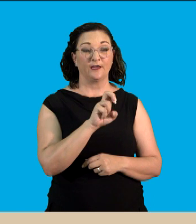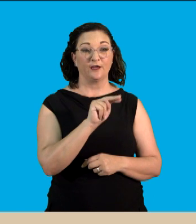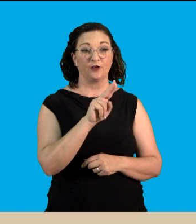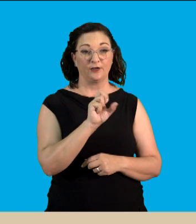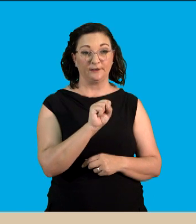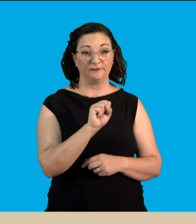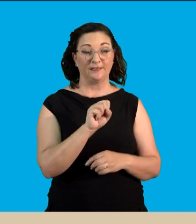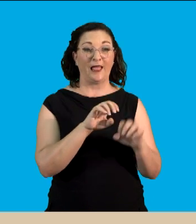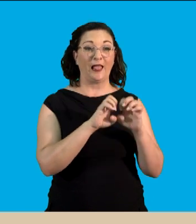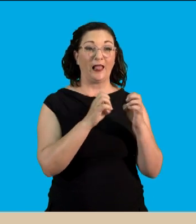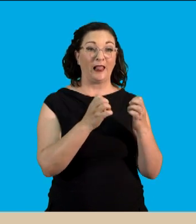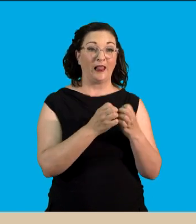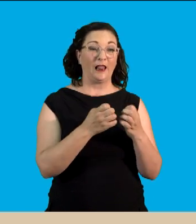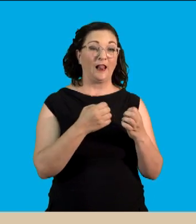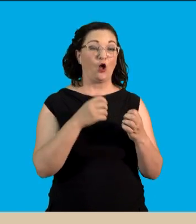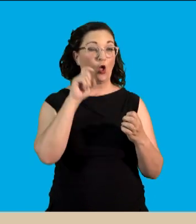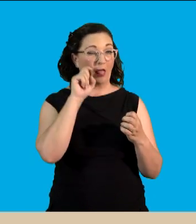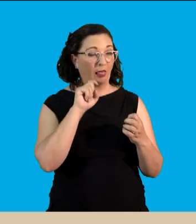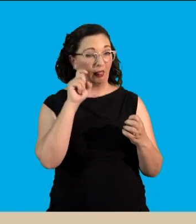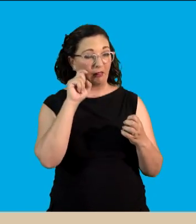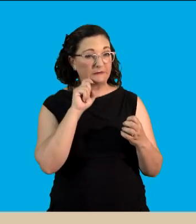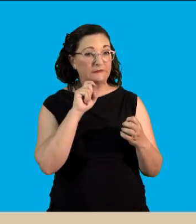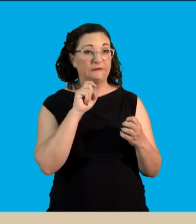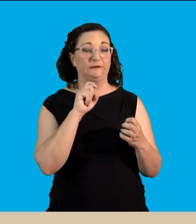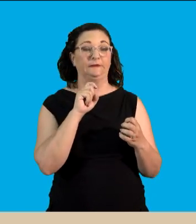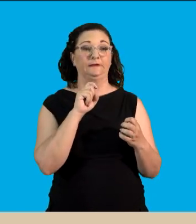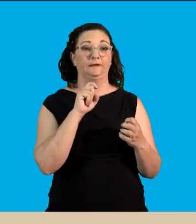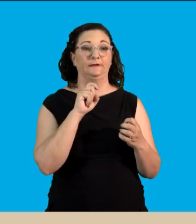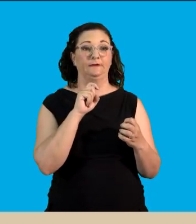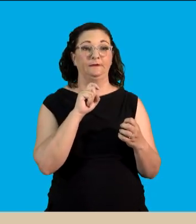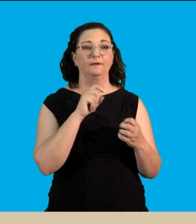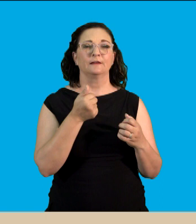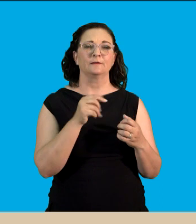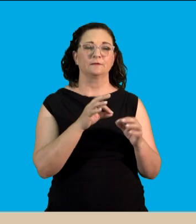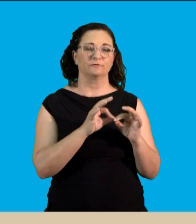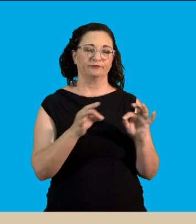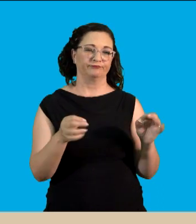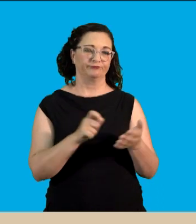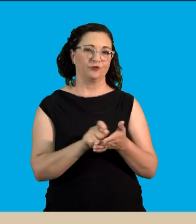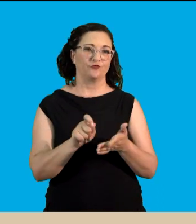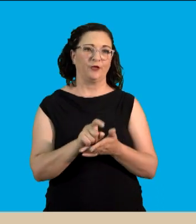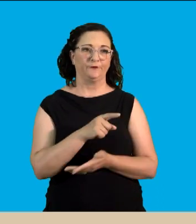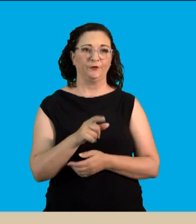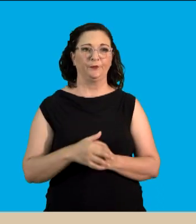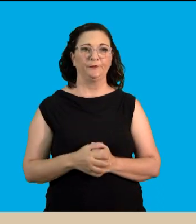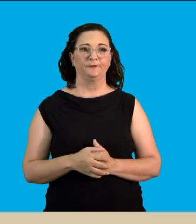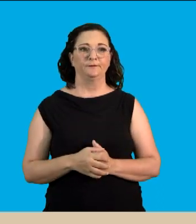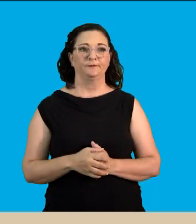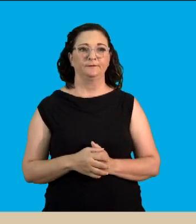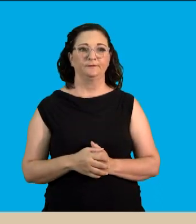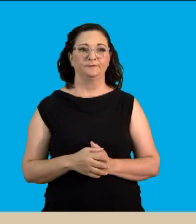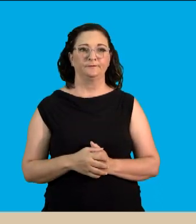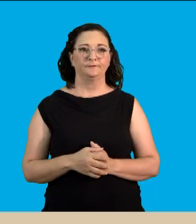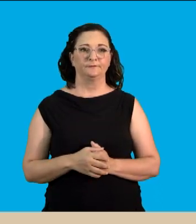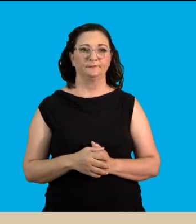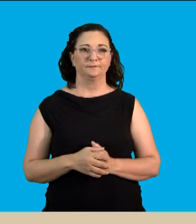remember this one would be our Venus, elderly, this one will be our Earth. Okay, let me just write it down. Here we